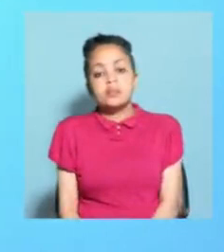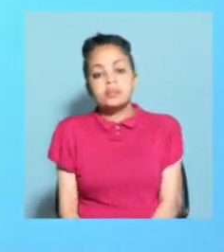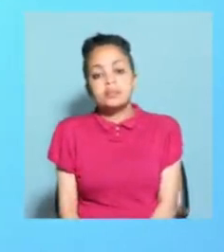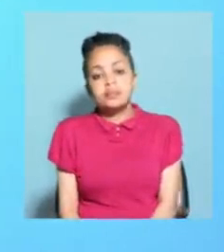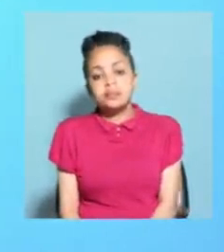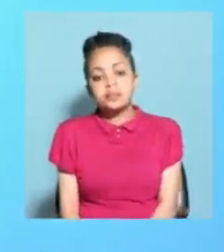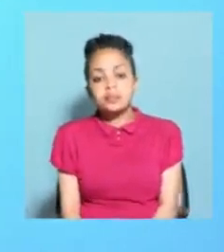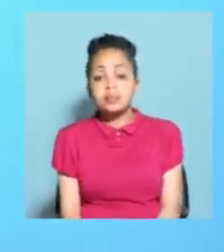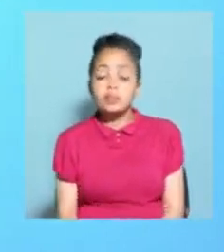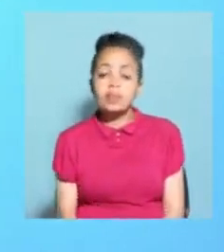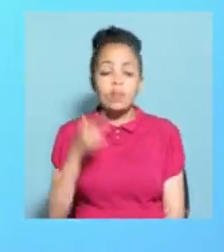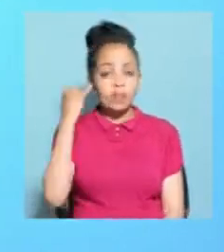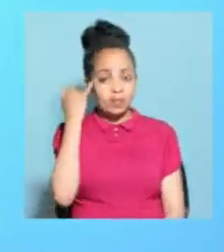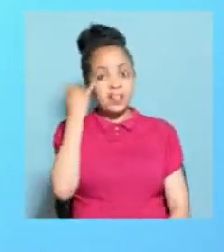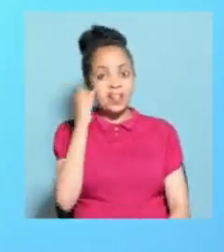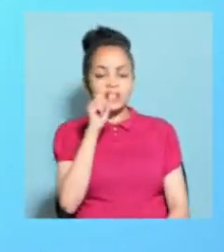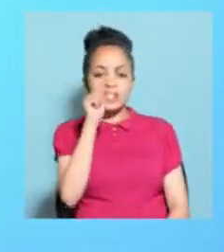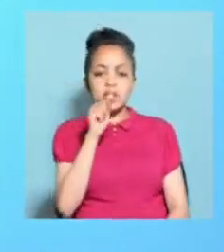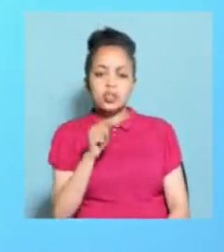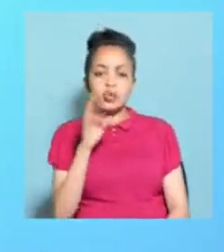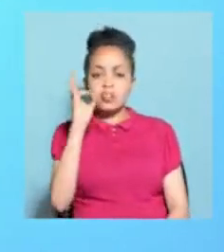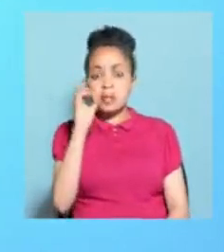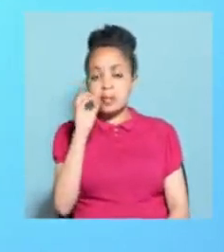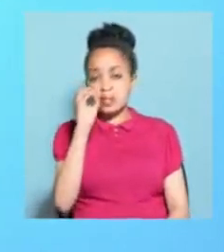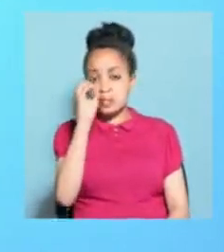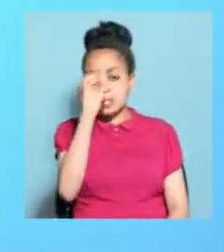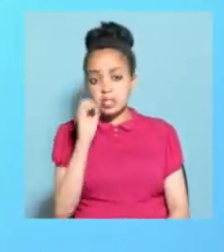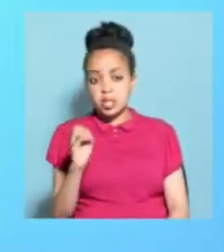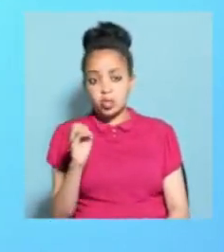If the ratio of 70% of substrate molecule